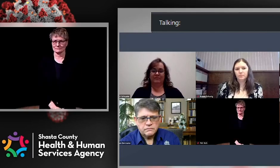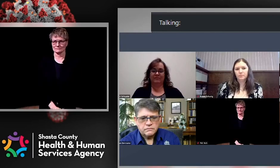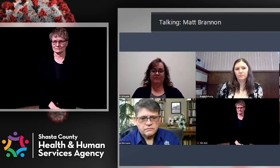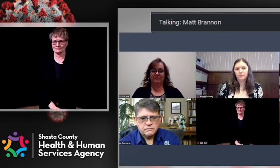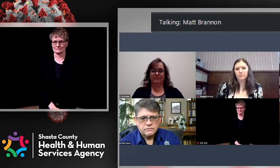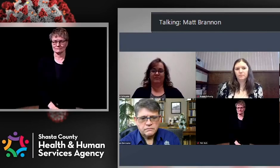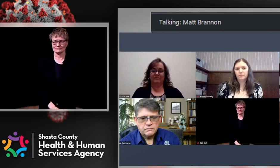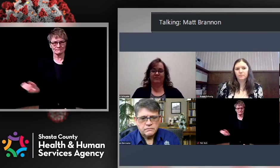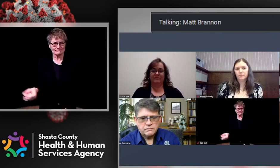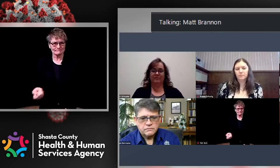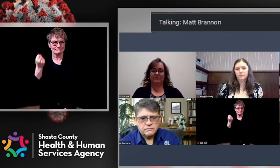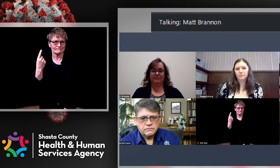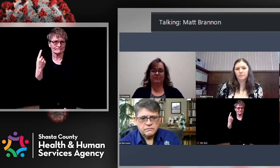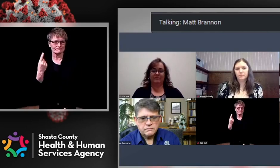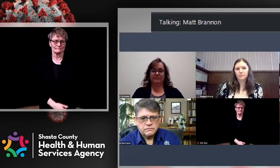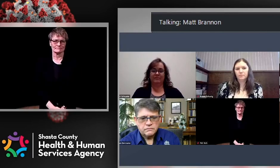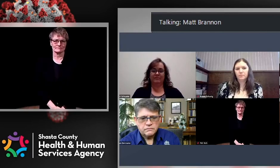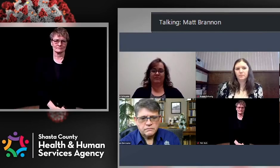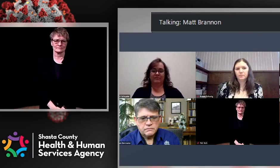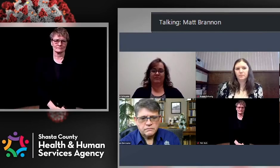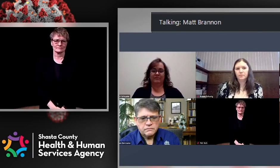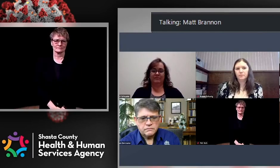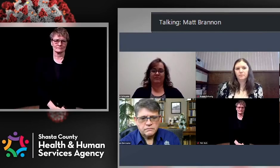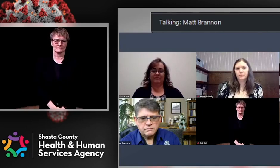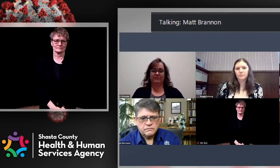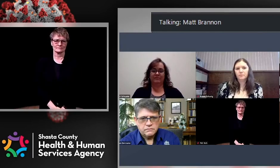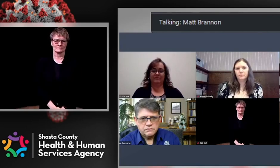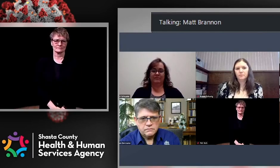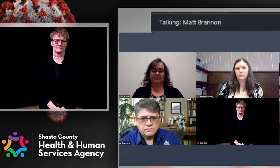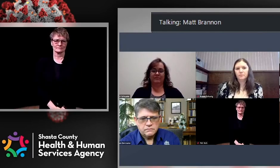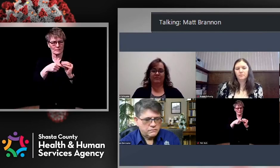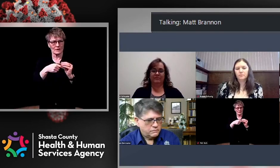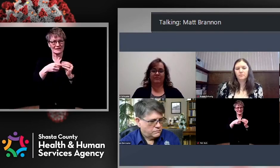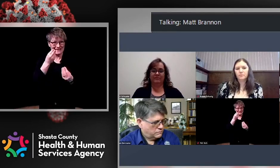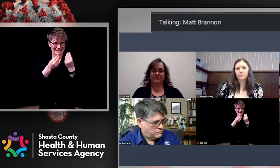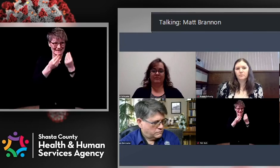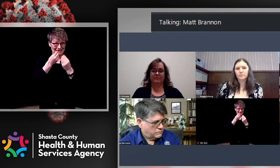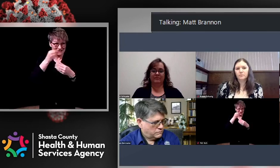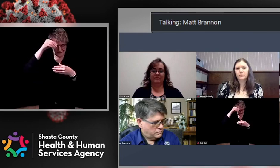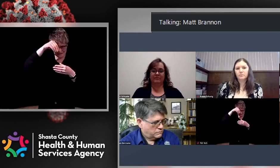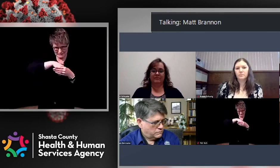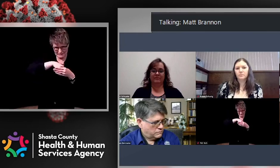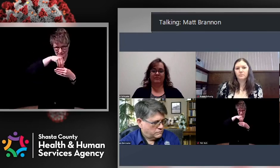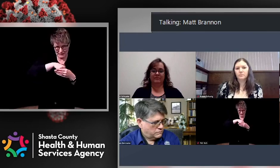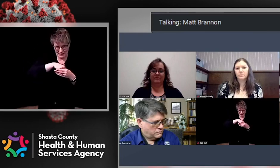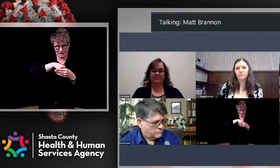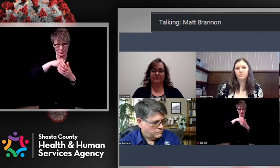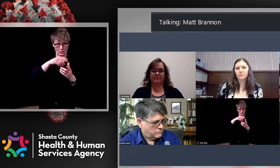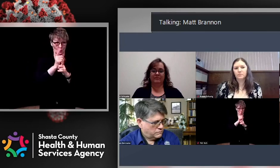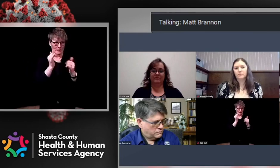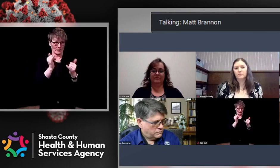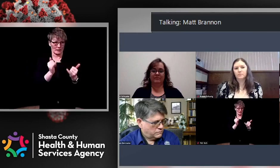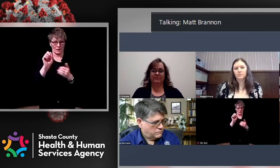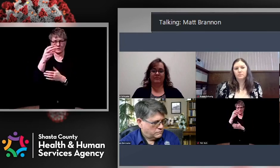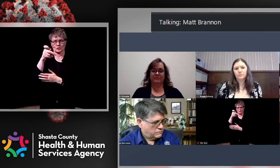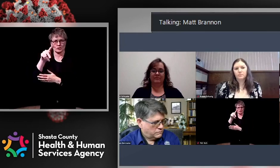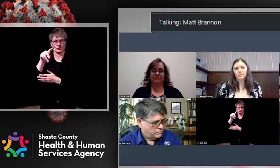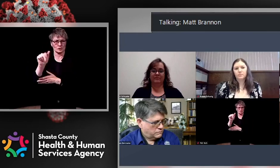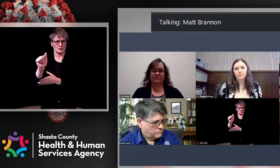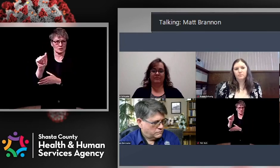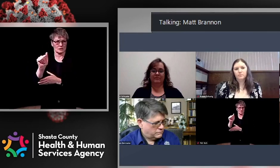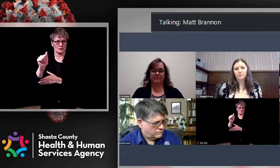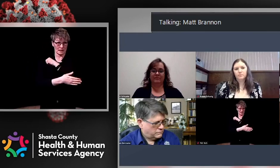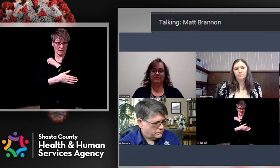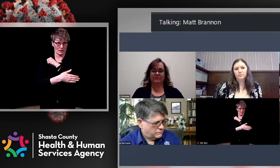Gotcha. And then I also wanted to ask about indoor dining. You know, while indoor dining is off limits in Shasta County, according to the